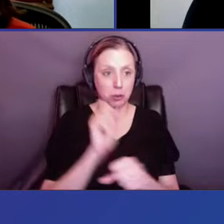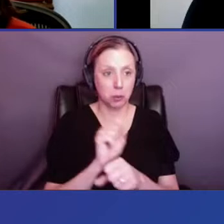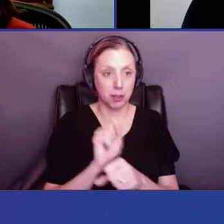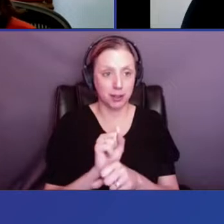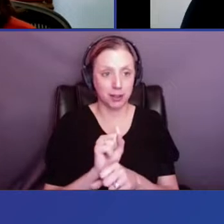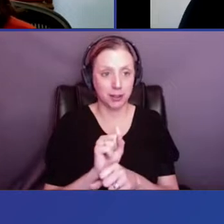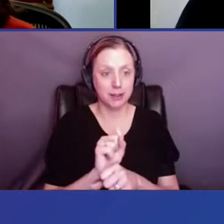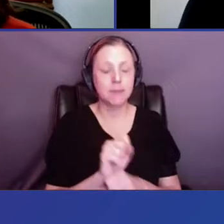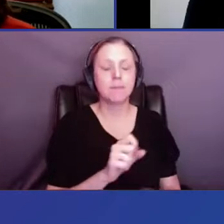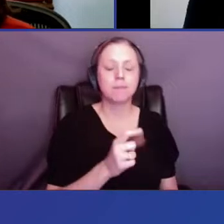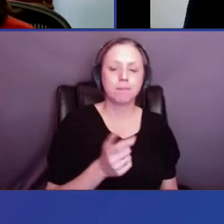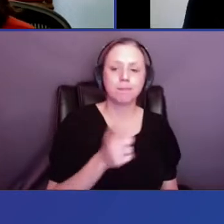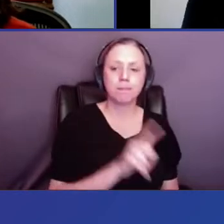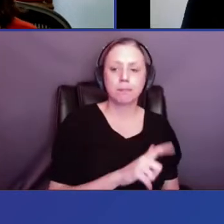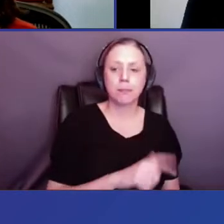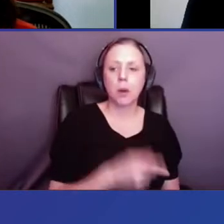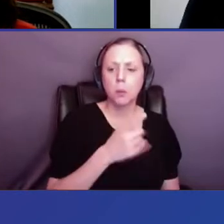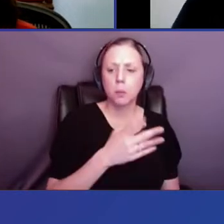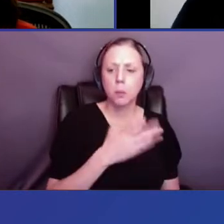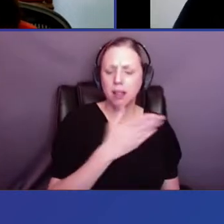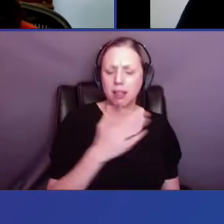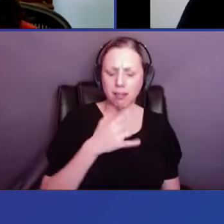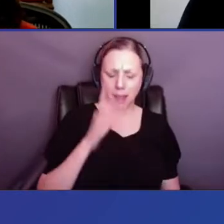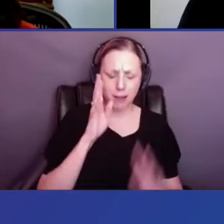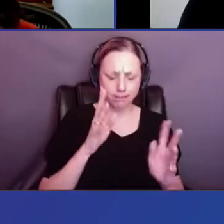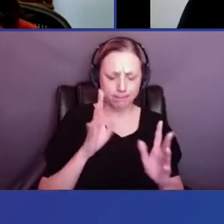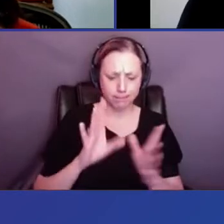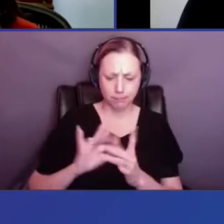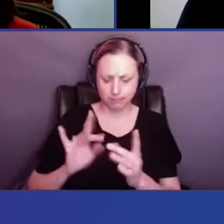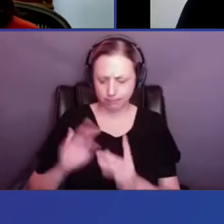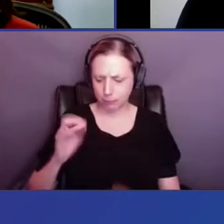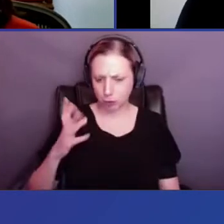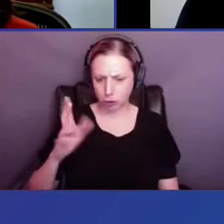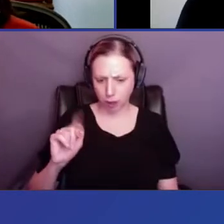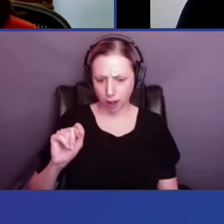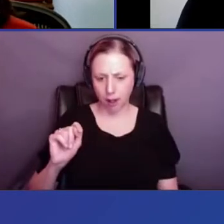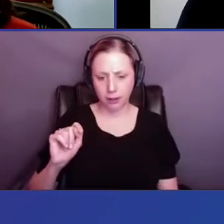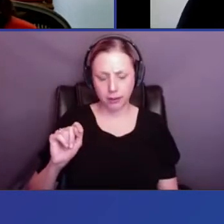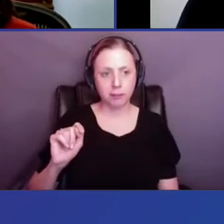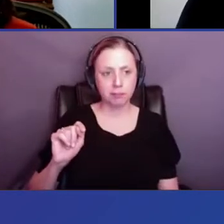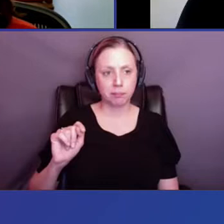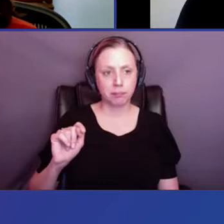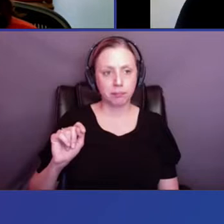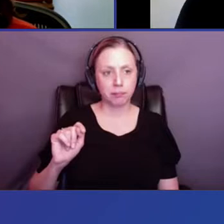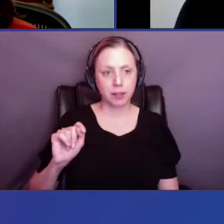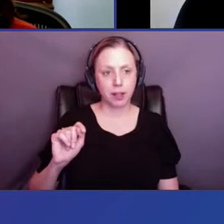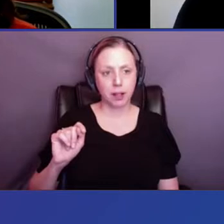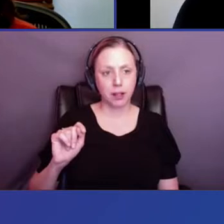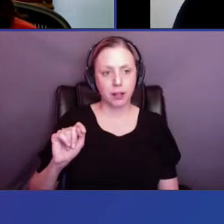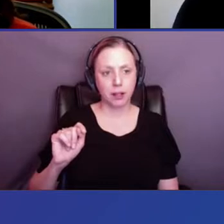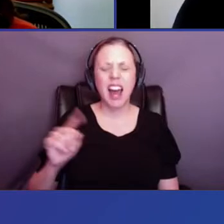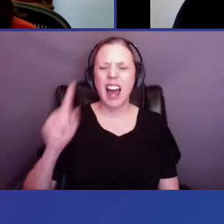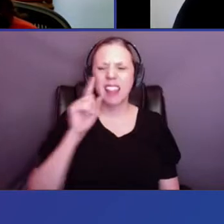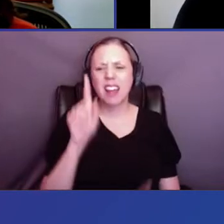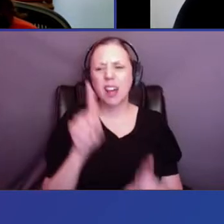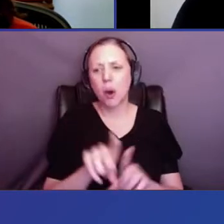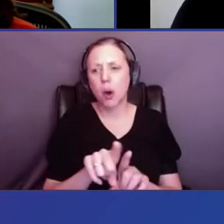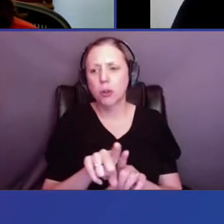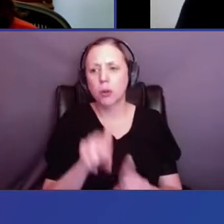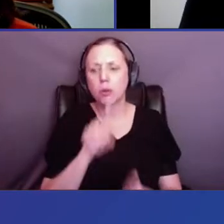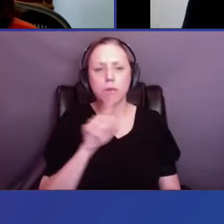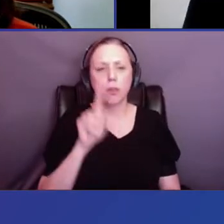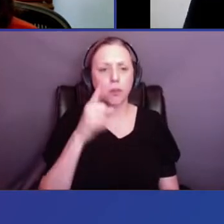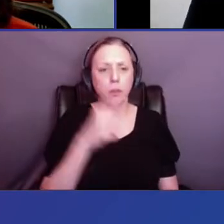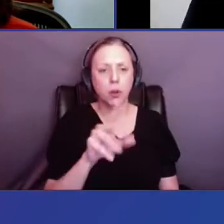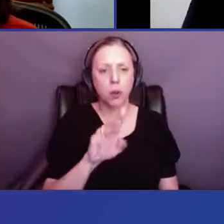One of the things that's come up in the chat is when you're both, and I think this might be also true for you,